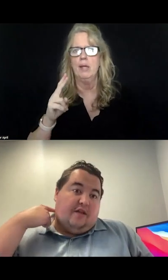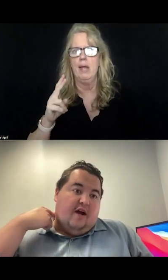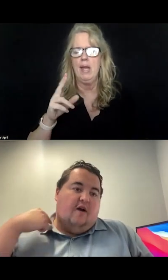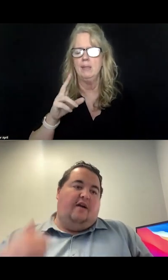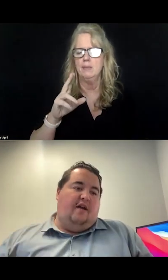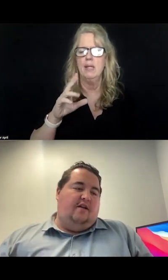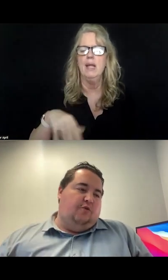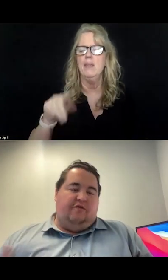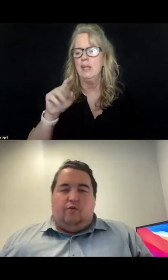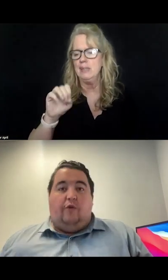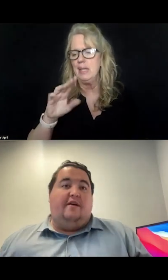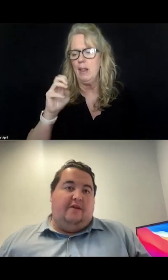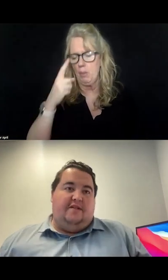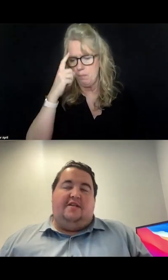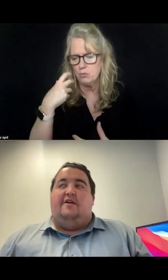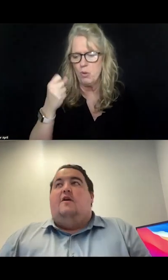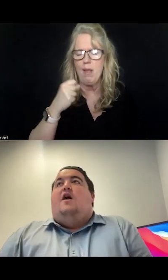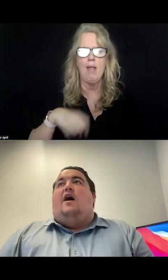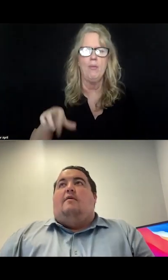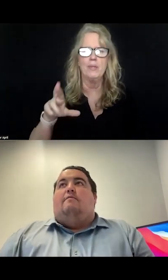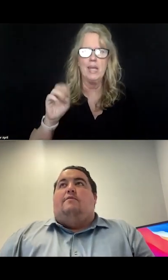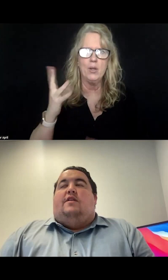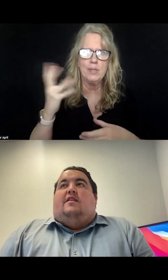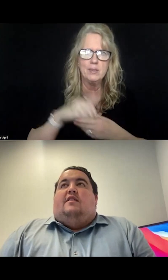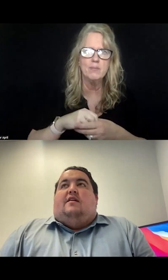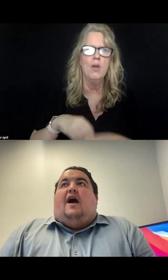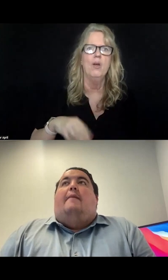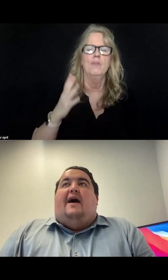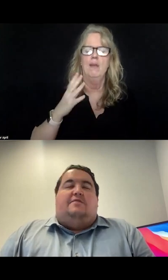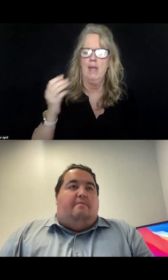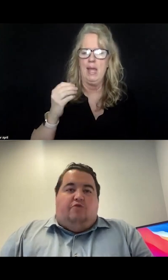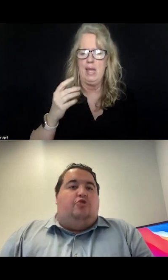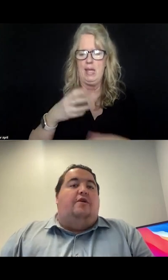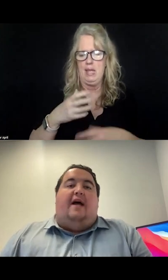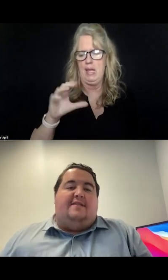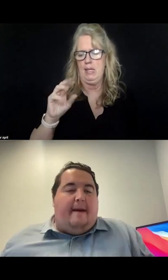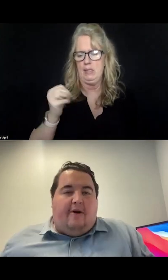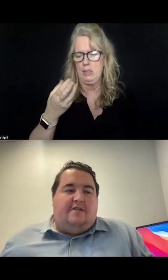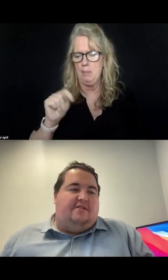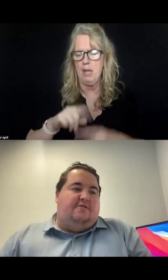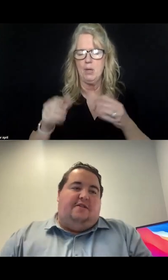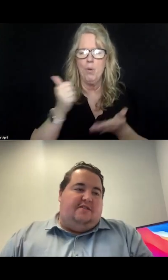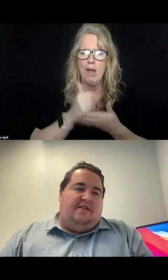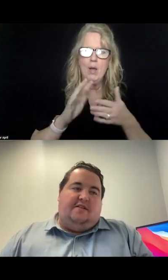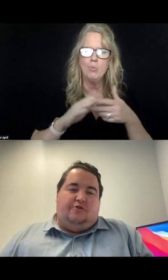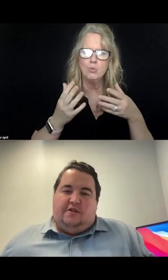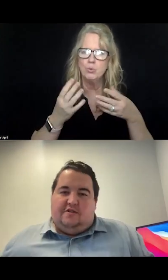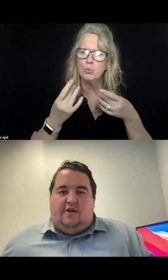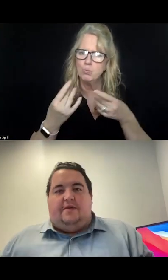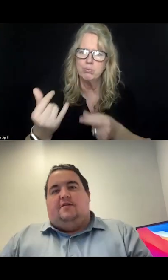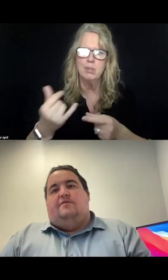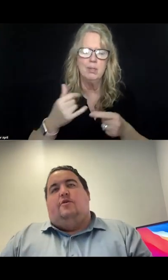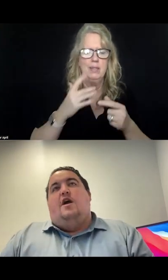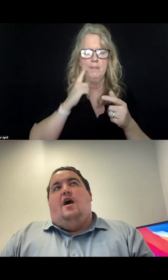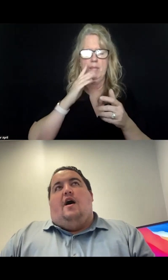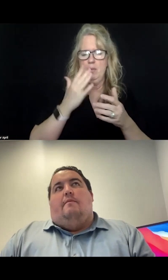telemental health care and sort of the role that it plays here. The compact streamlines that process. So to the extent that there's crisis care